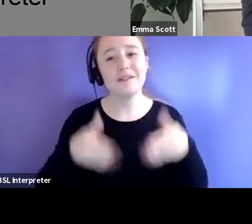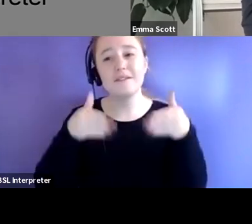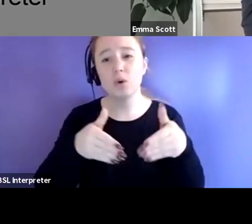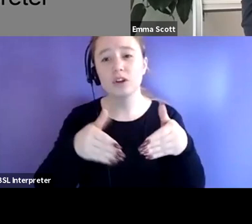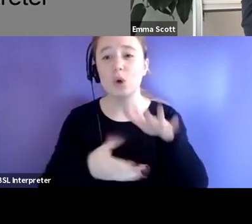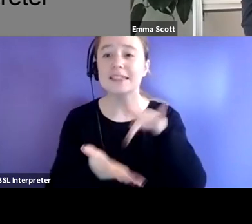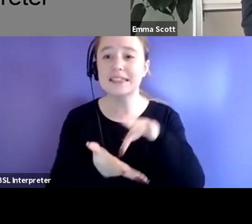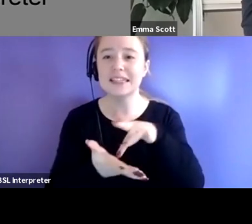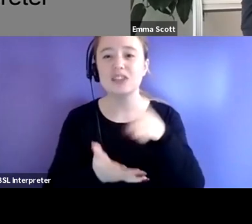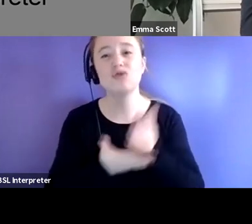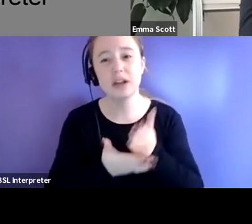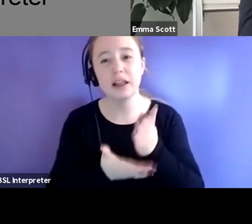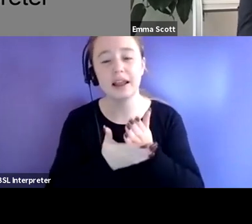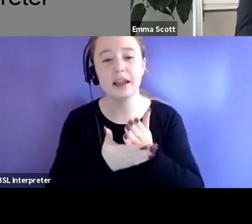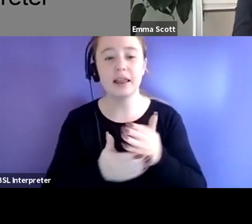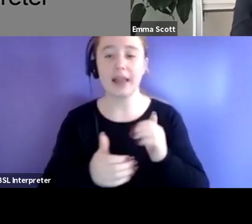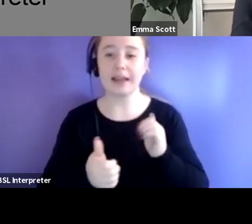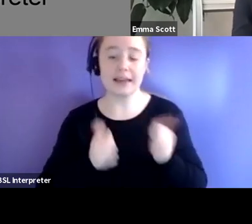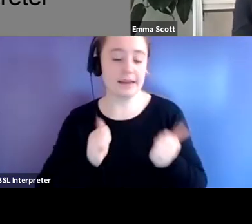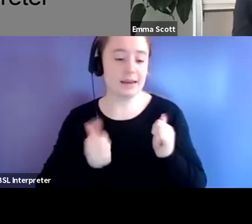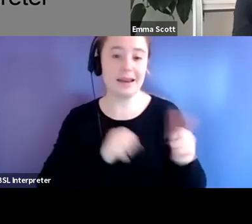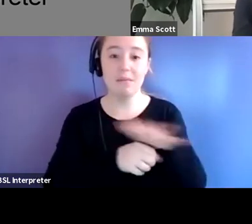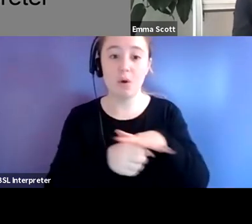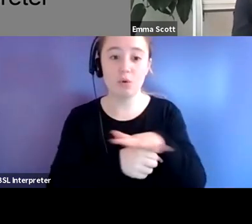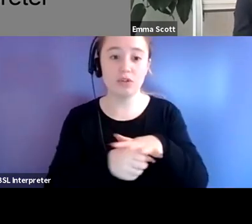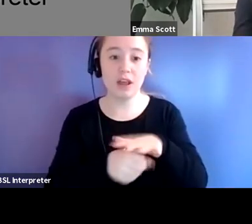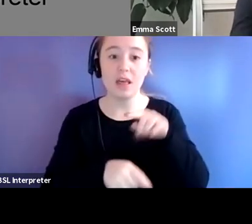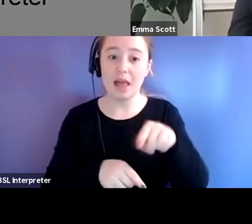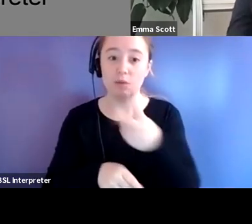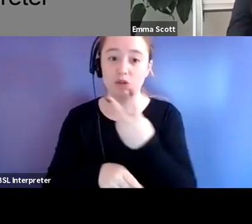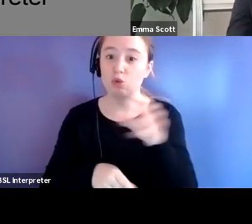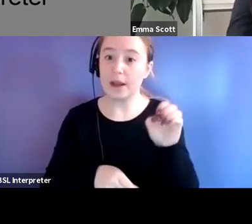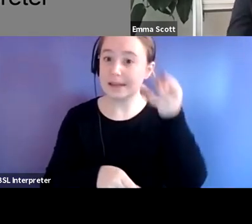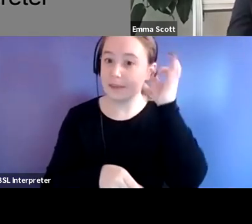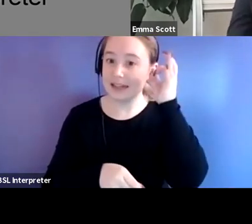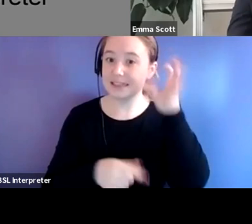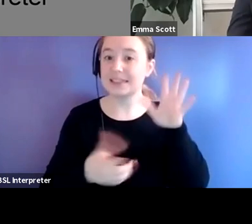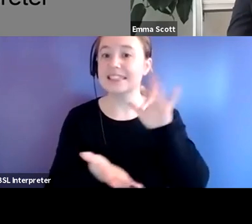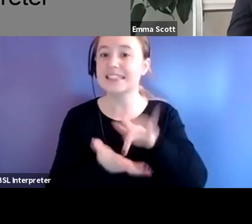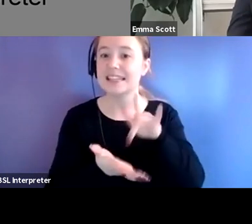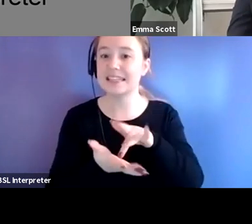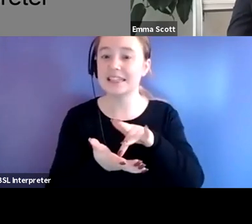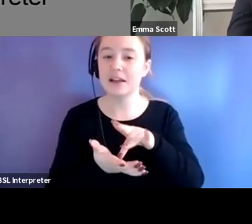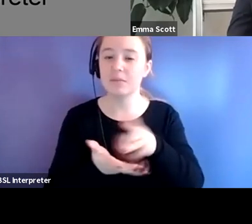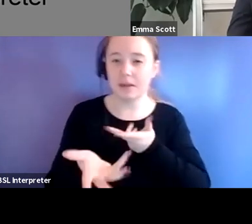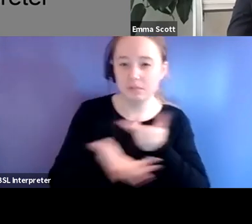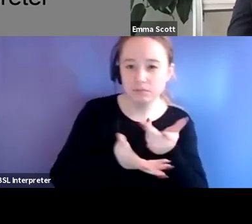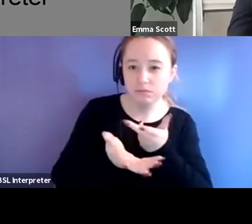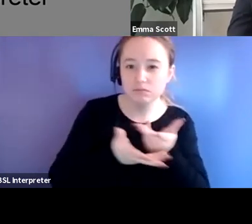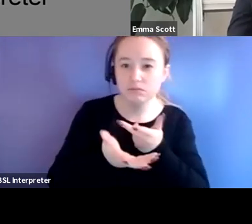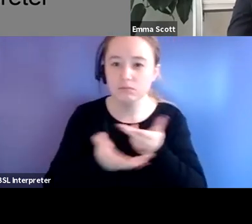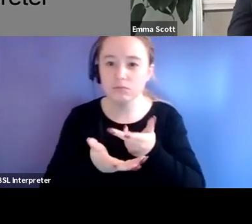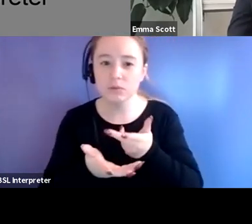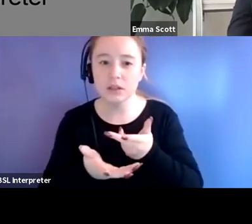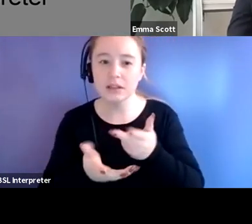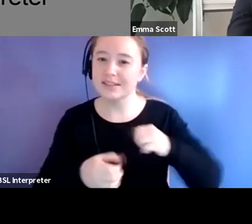now, about sort of neighbourhoods in cities. So it first appeared as 20-minute cities, but in discussion, we sort of talked about what the nature